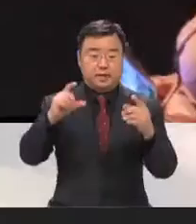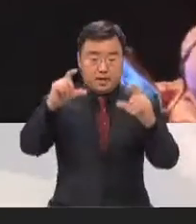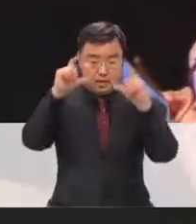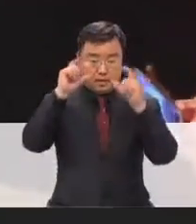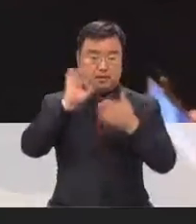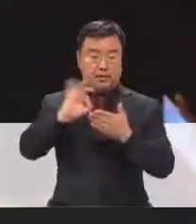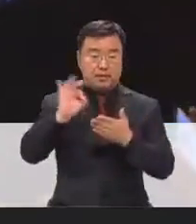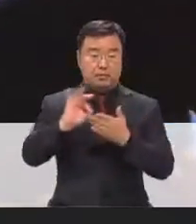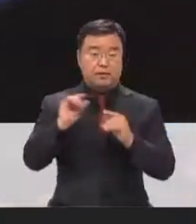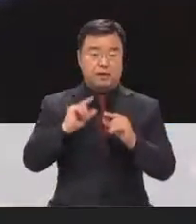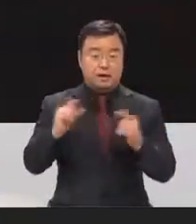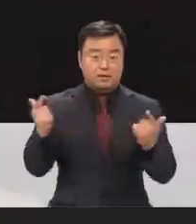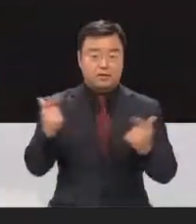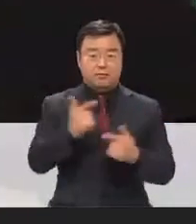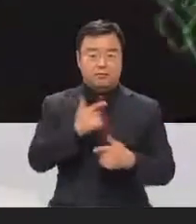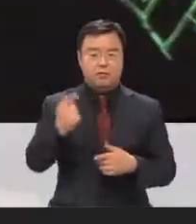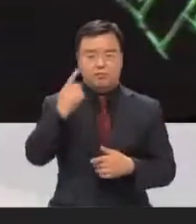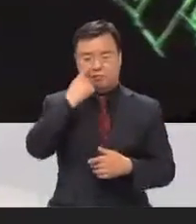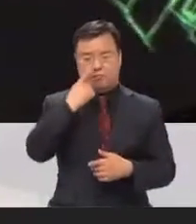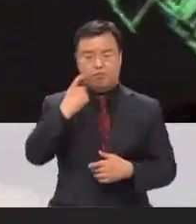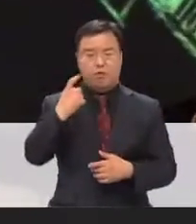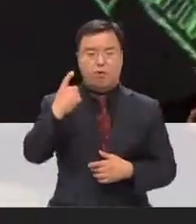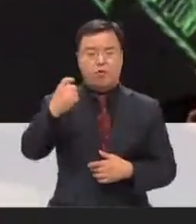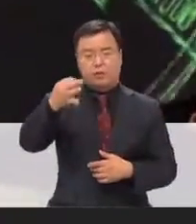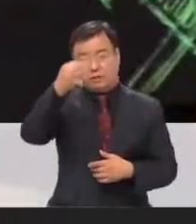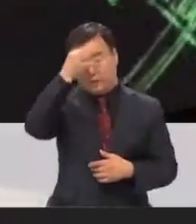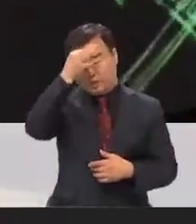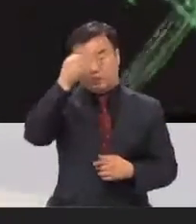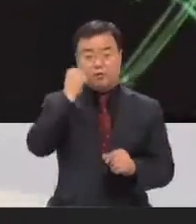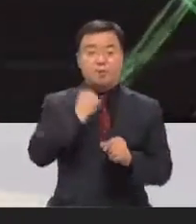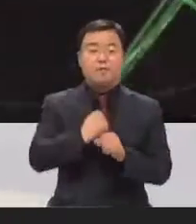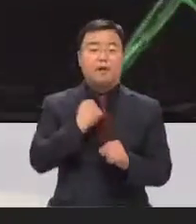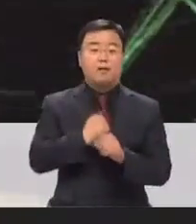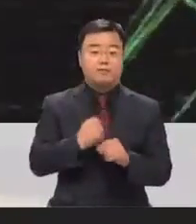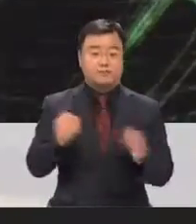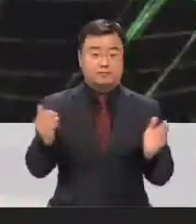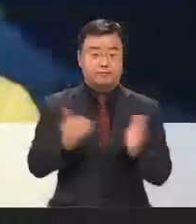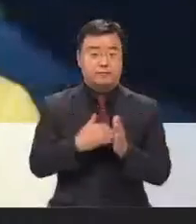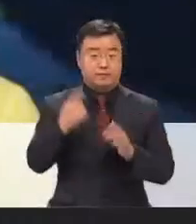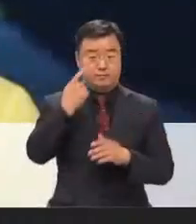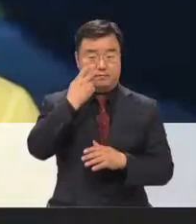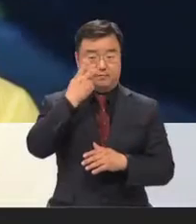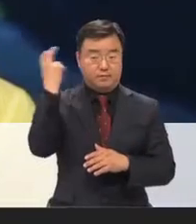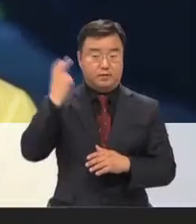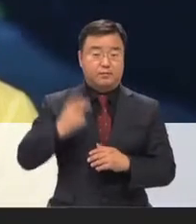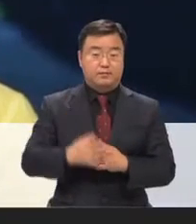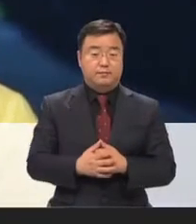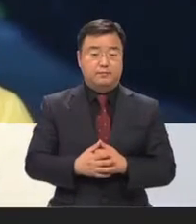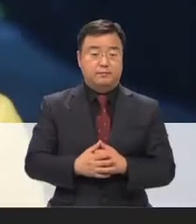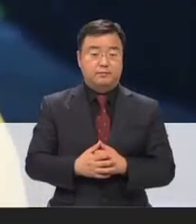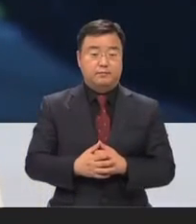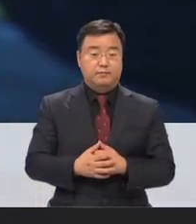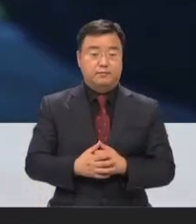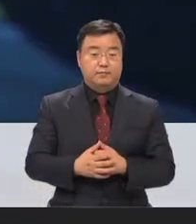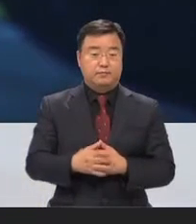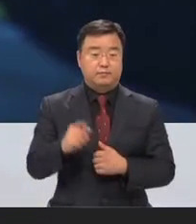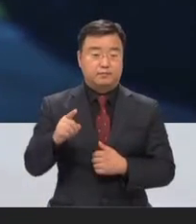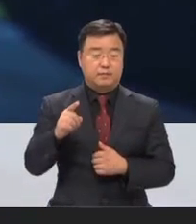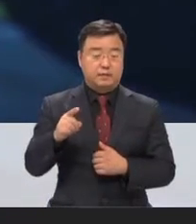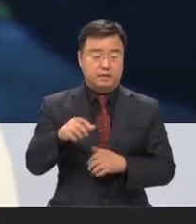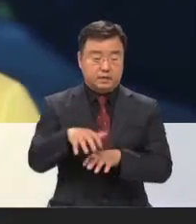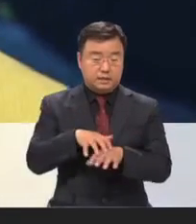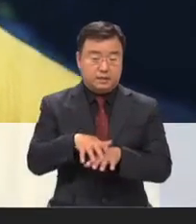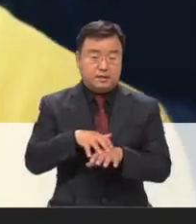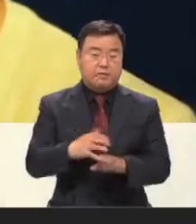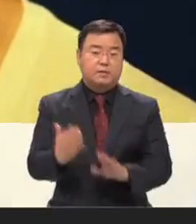very elegant technology that doesn't use 3D glasses. The system helps a lot to